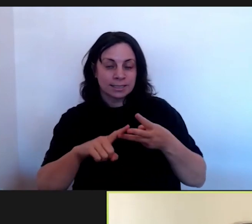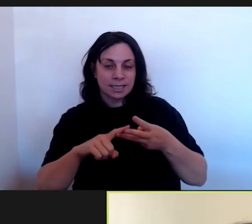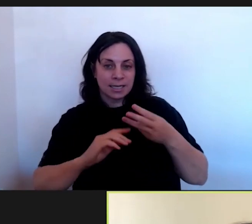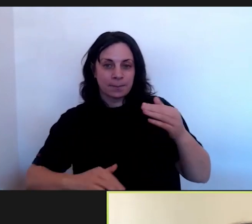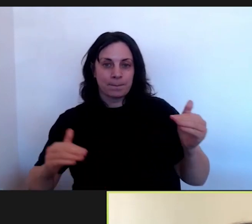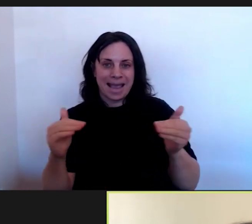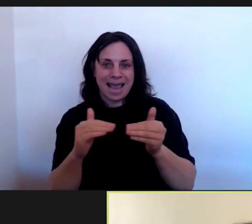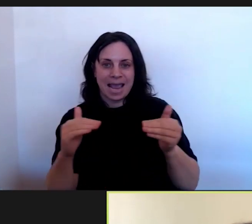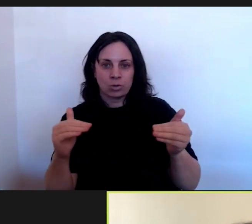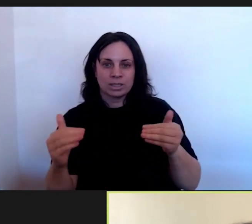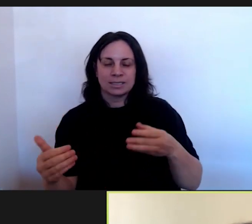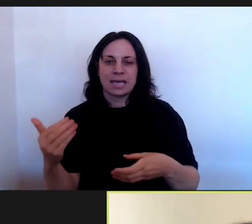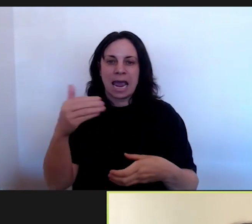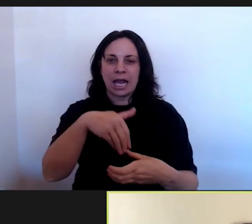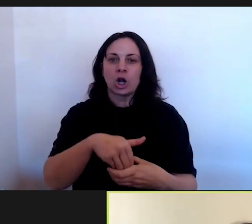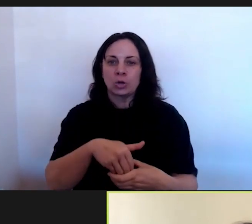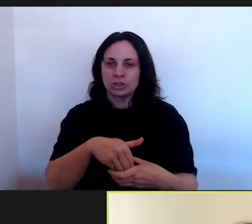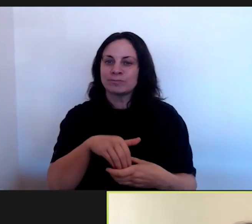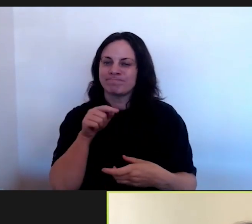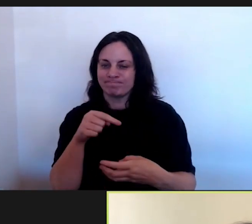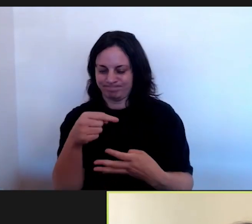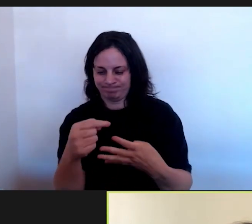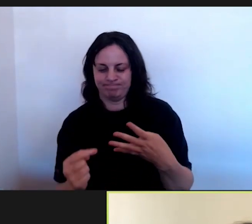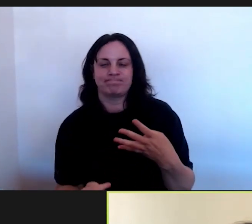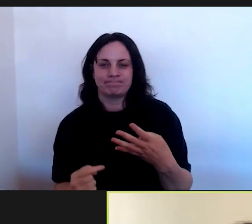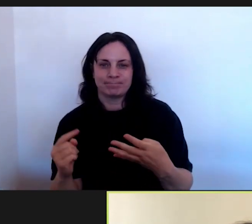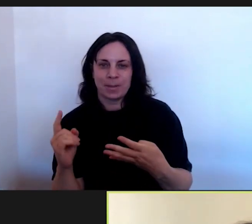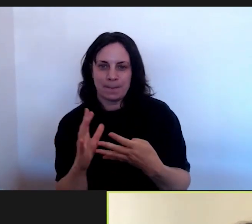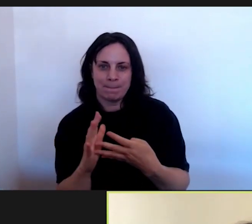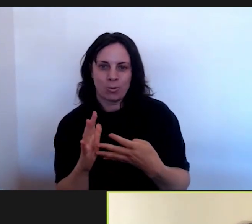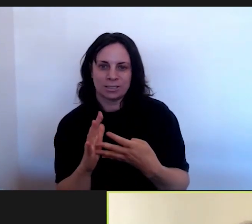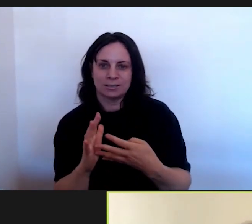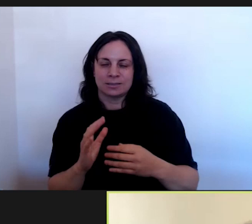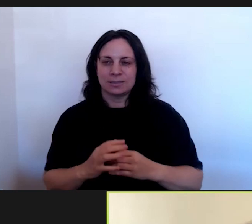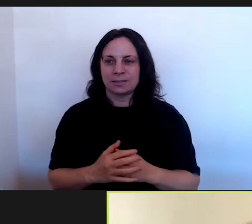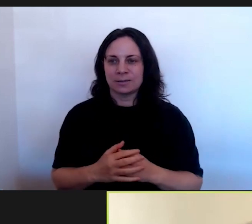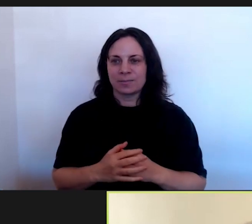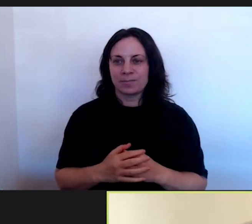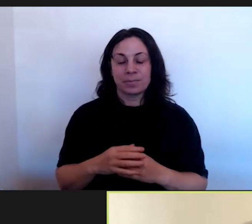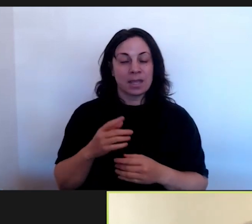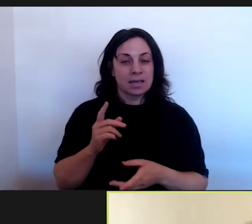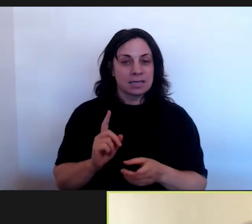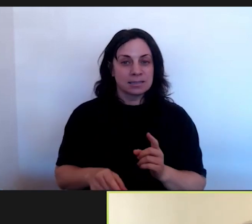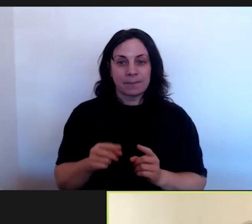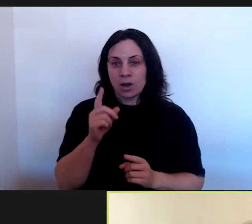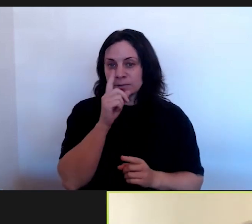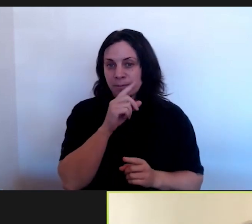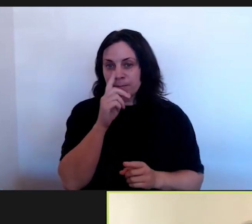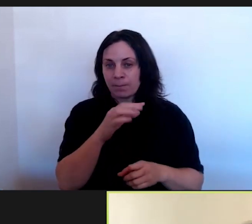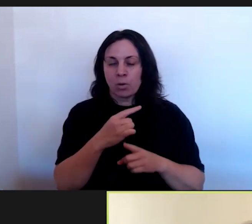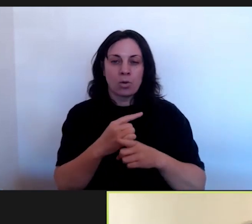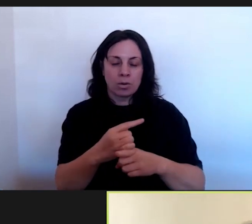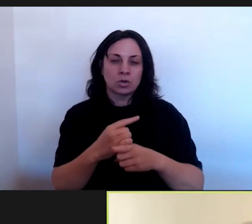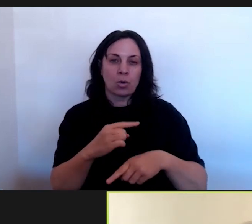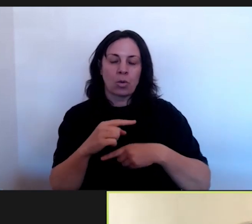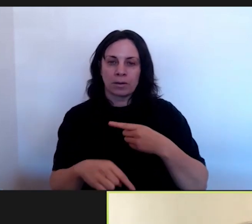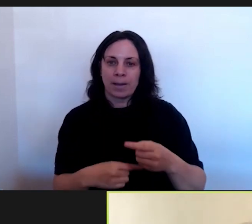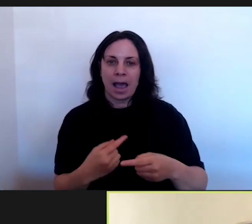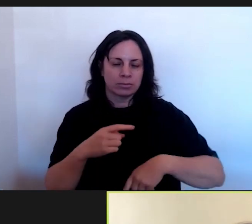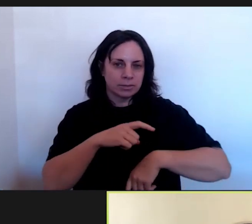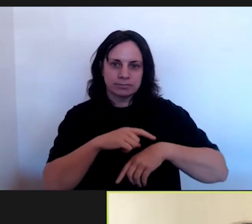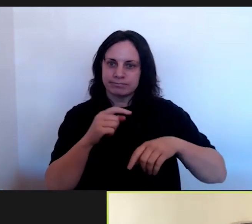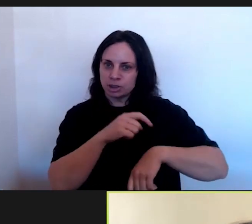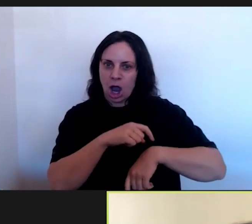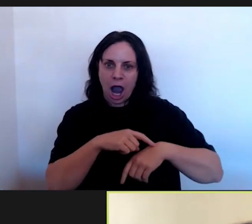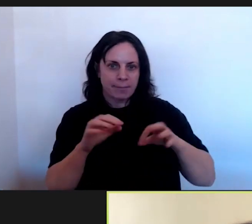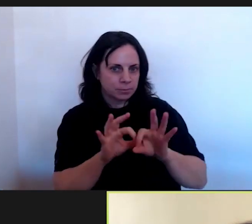space, because sometimes there was such a struggle with the time frame, and then they were like, okay, if we're speaking to this community, as long as I have 5, that's done. So